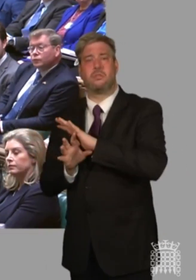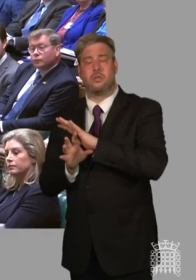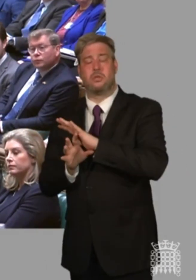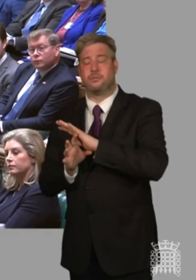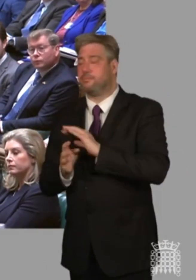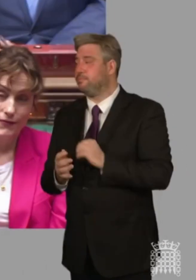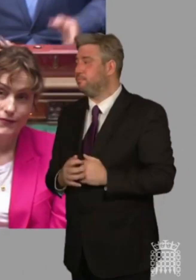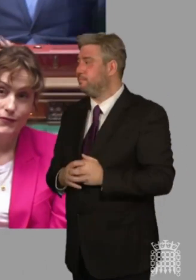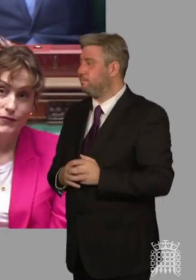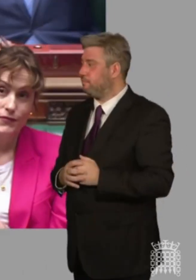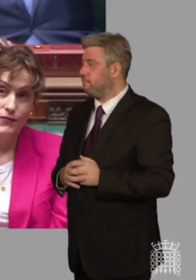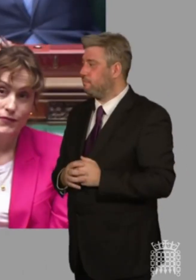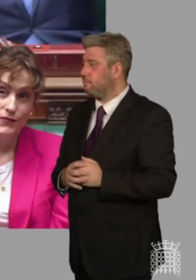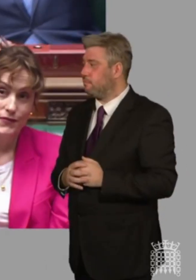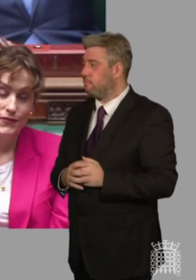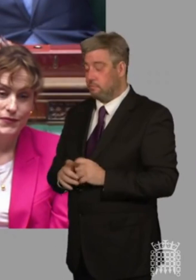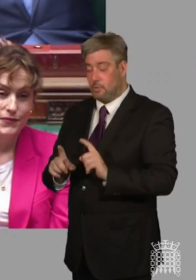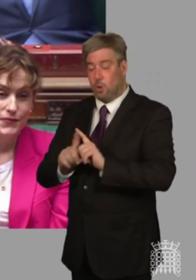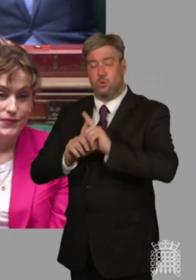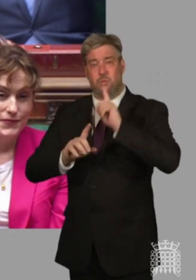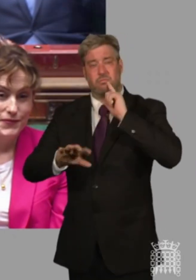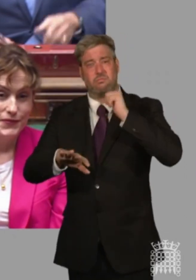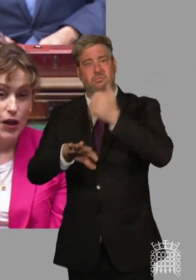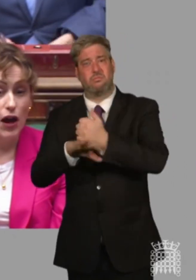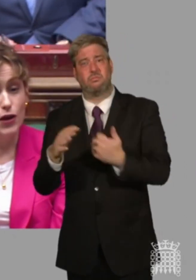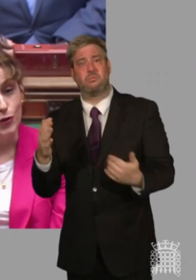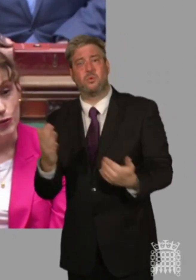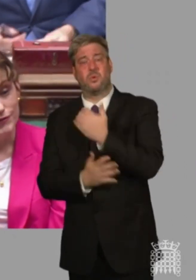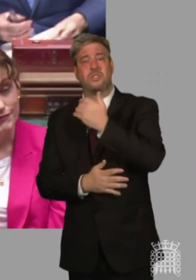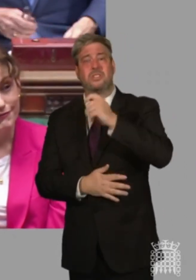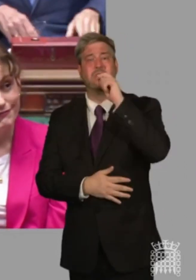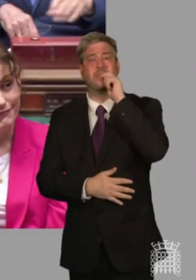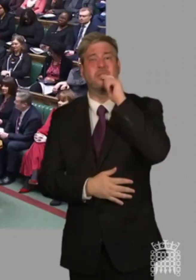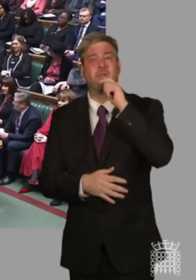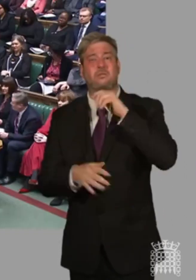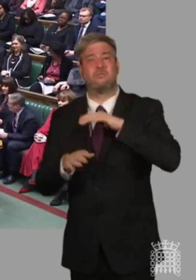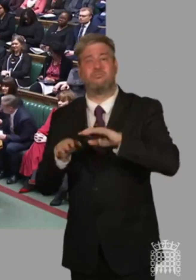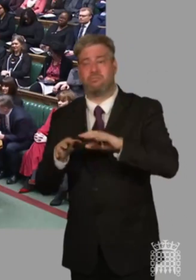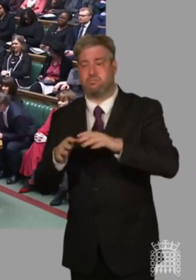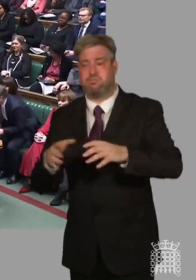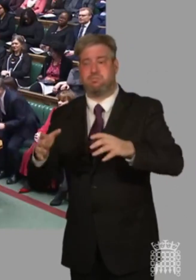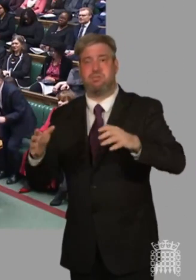appointments, which is in fact 3 times more than the Labour Party are proposing.